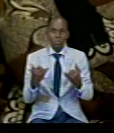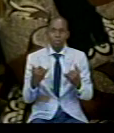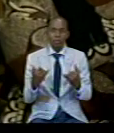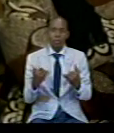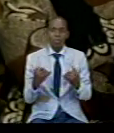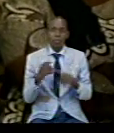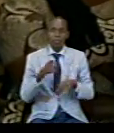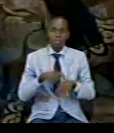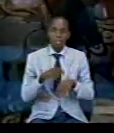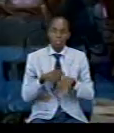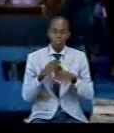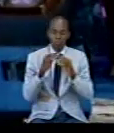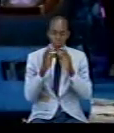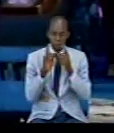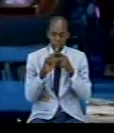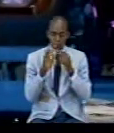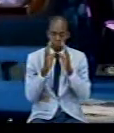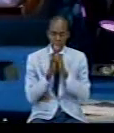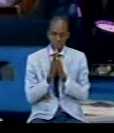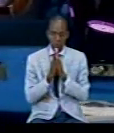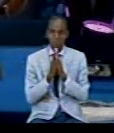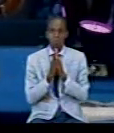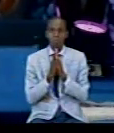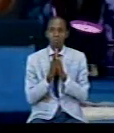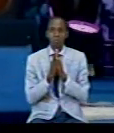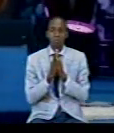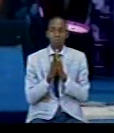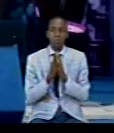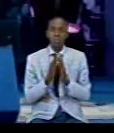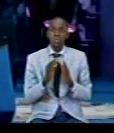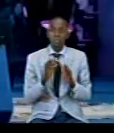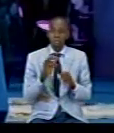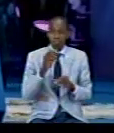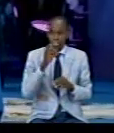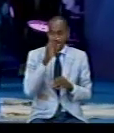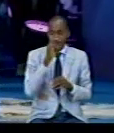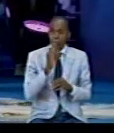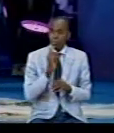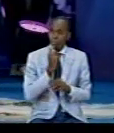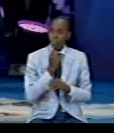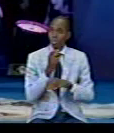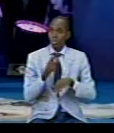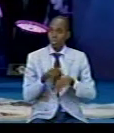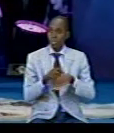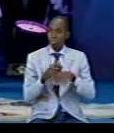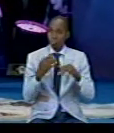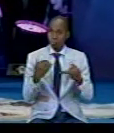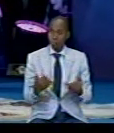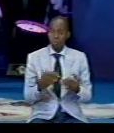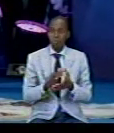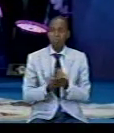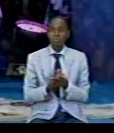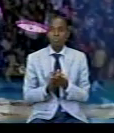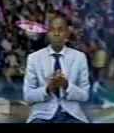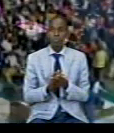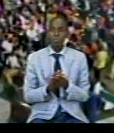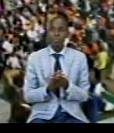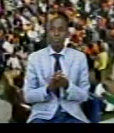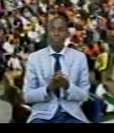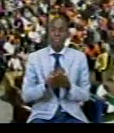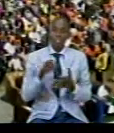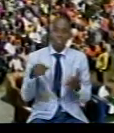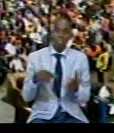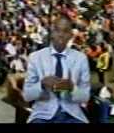eyes closed, heads bowed and eyes closed. This is your